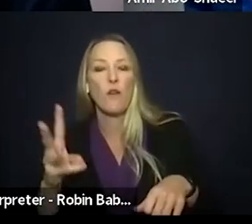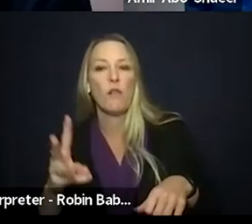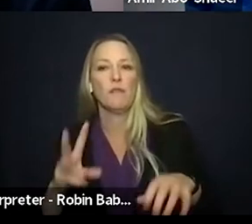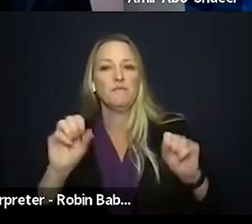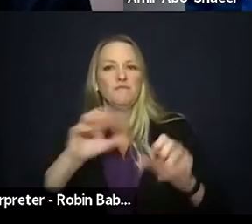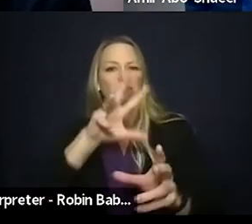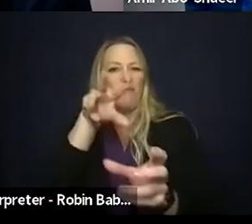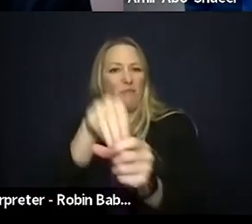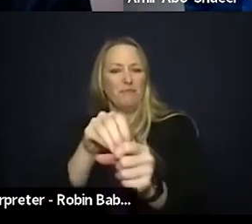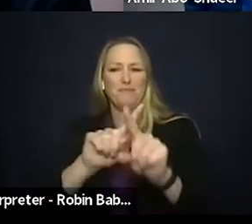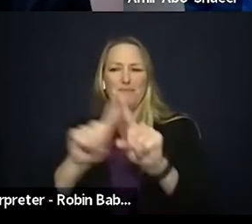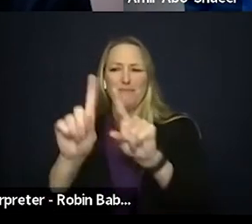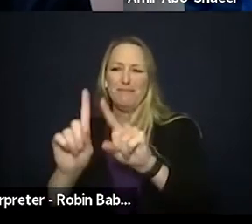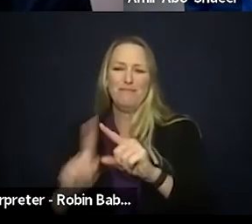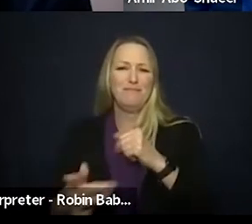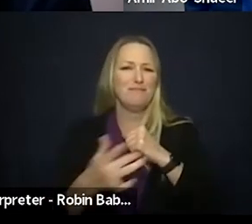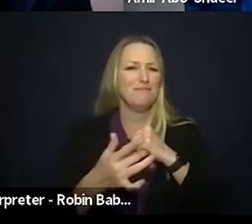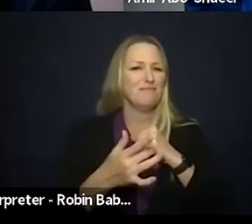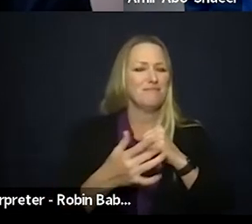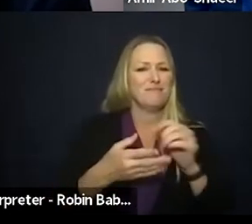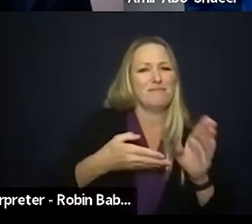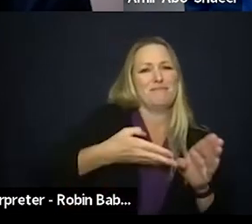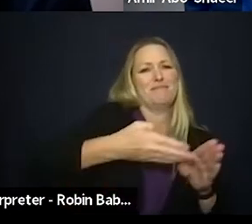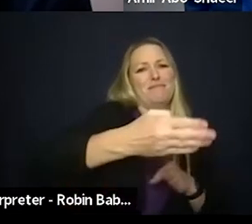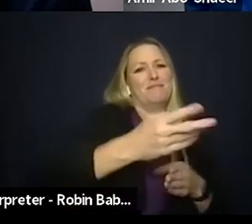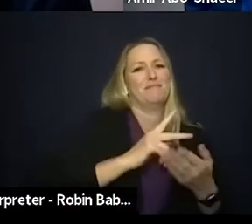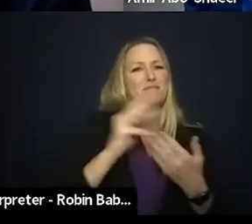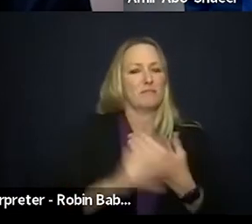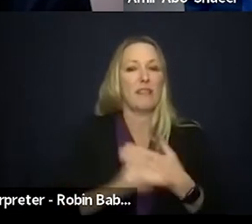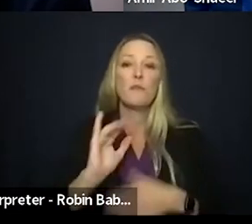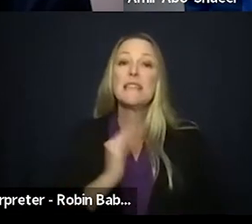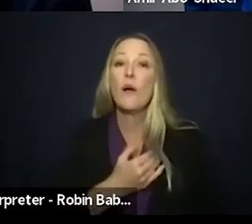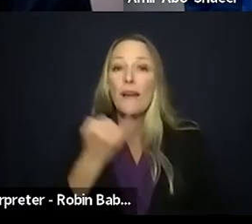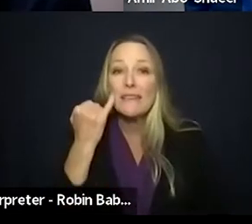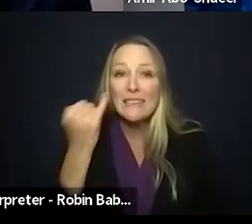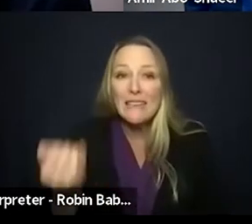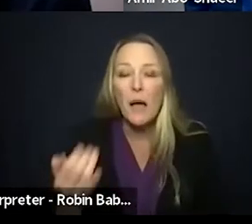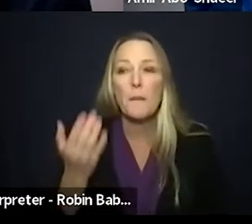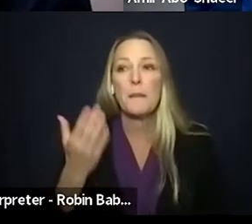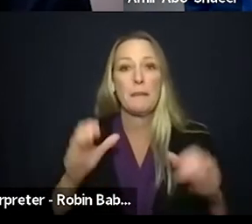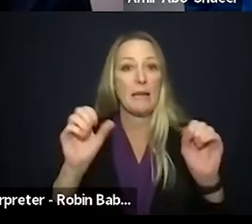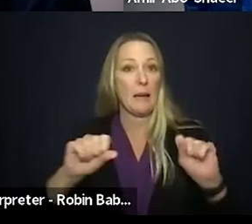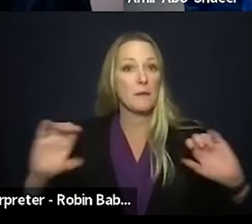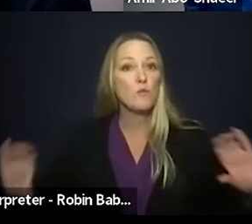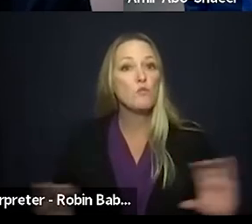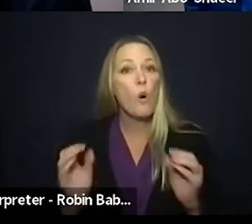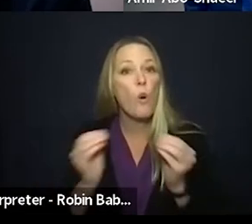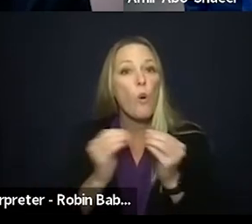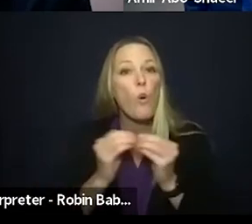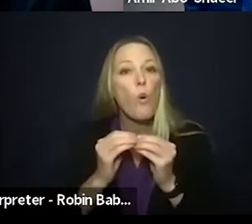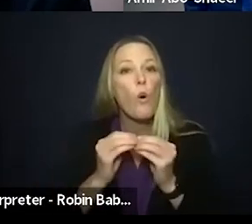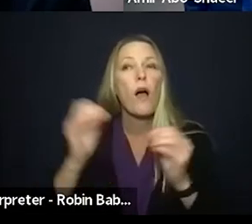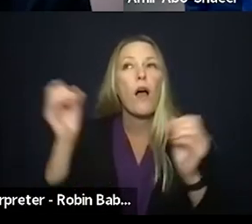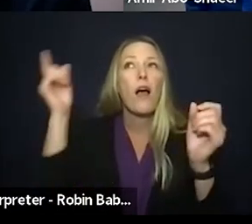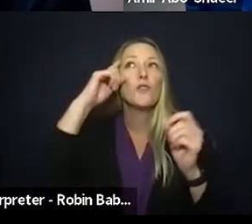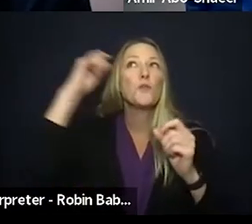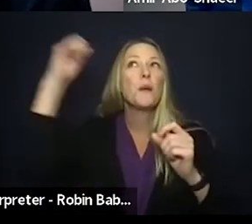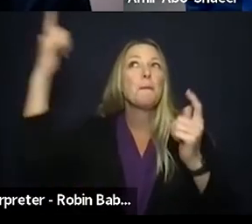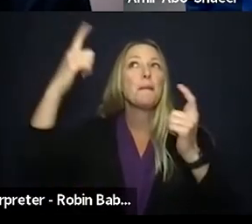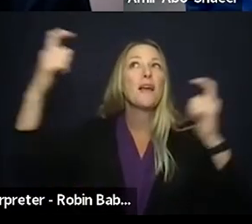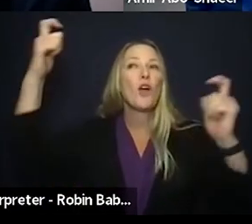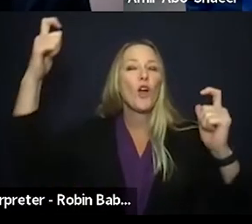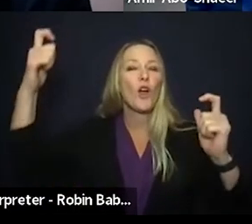technical education programs that was our idea maybe we could do more and dream bigger we proposed the idea of